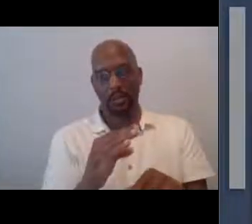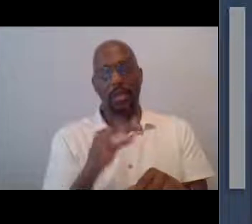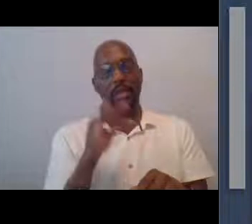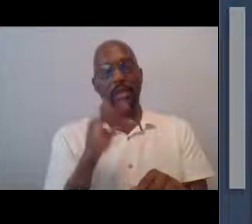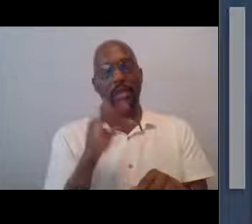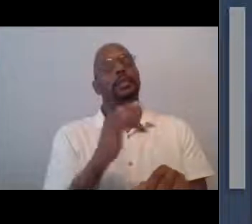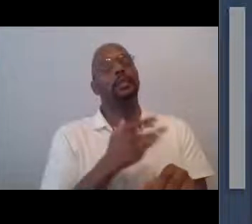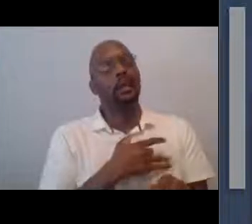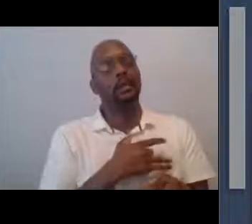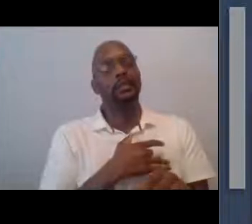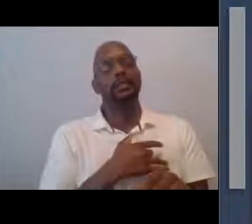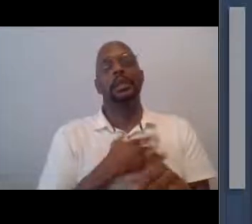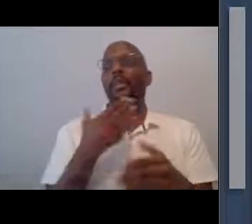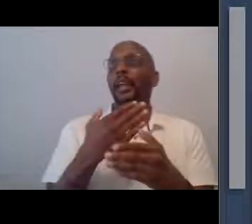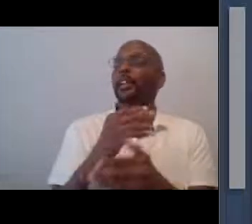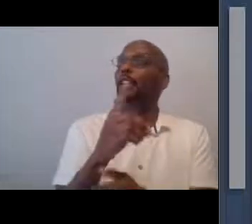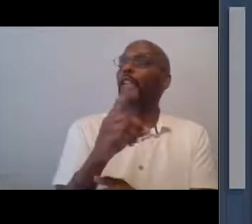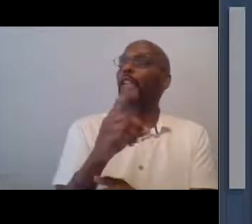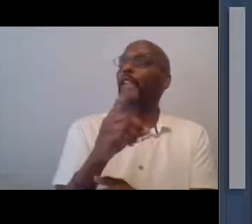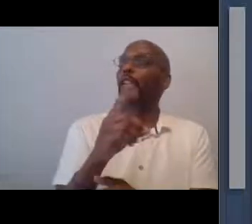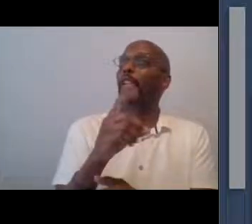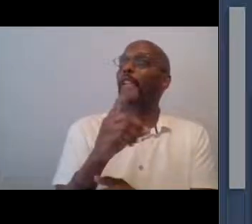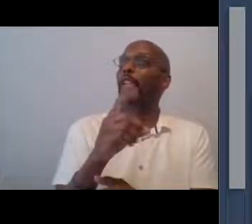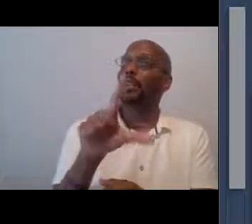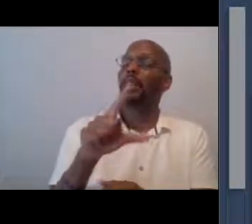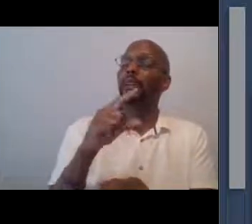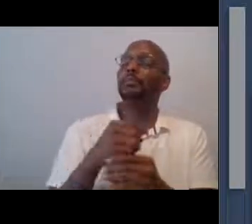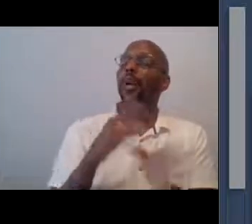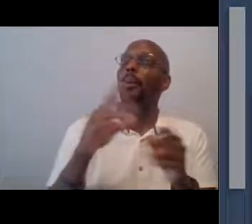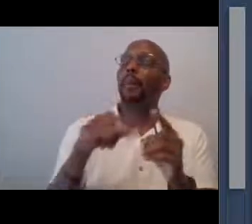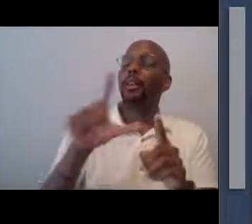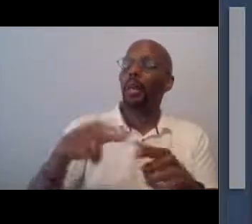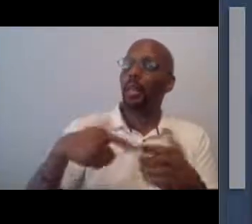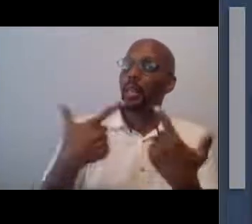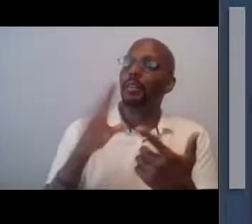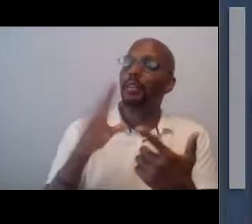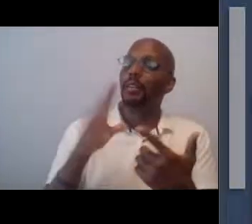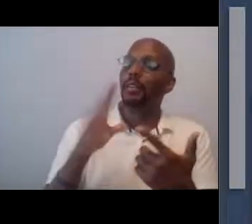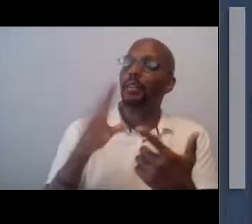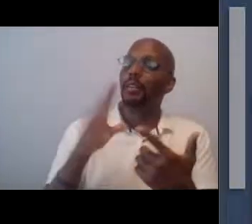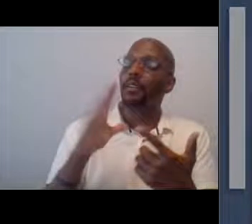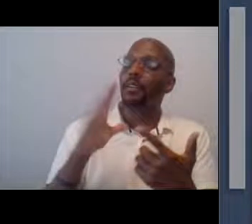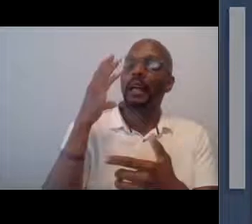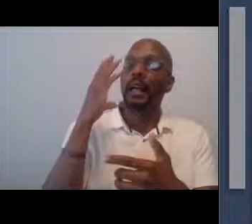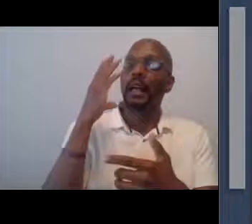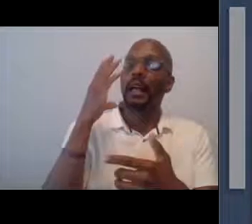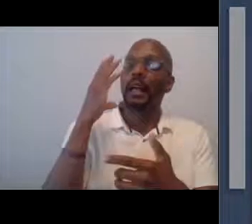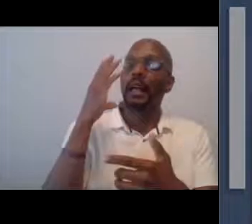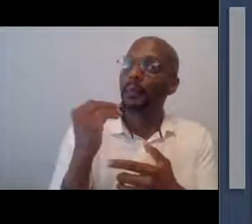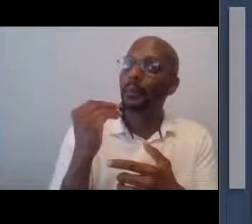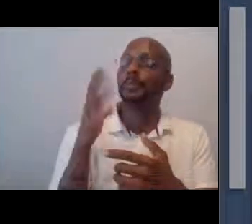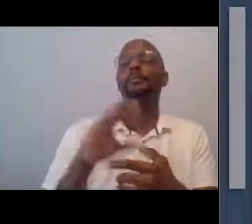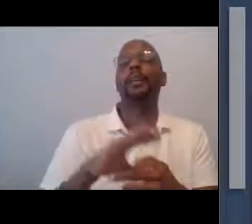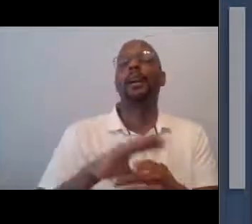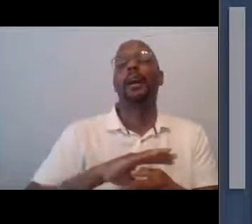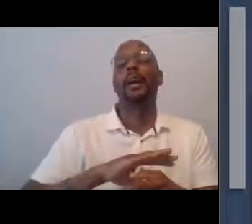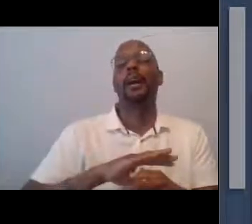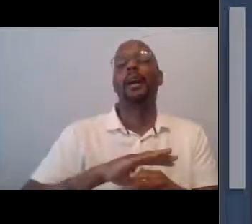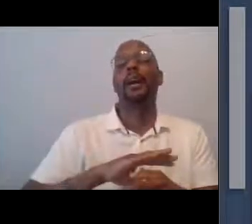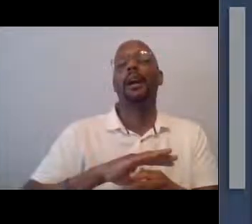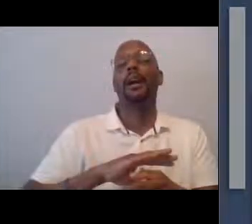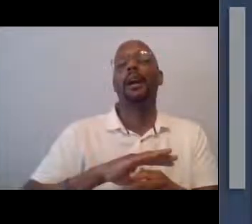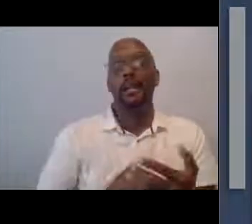for being so transparent about your life and about your shock and disappointment and all of our heartbreak.